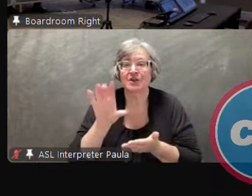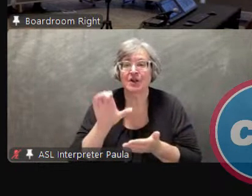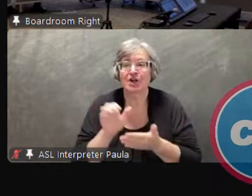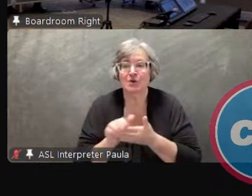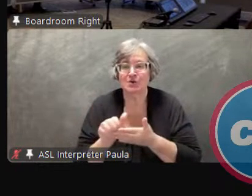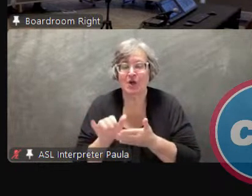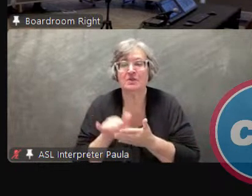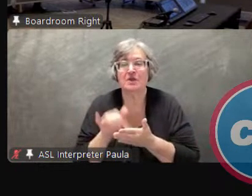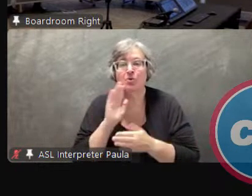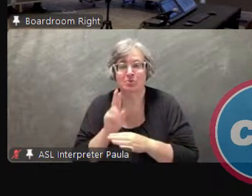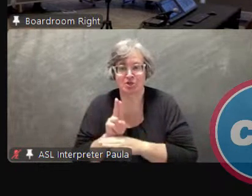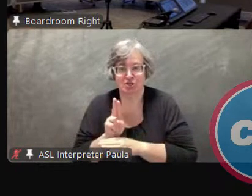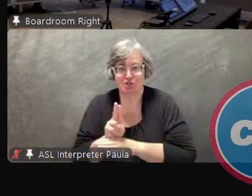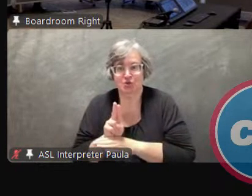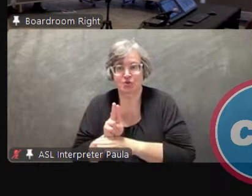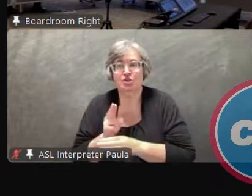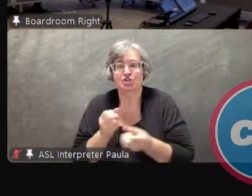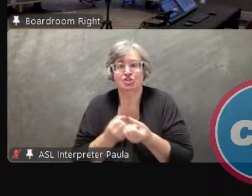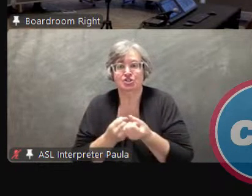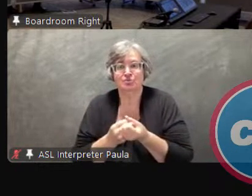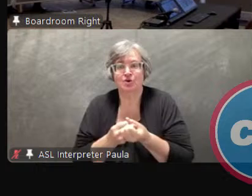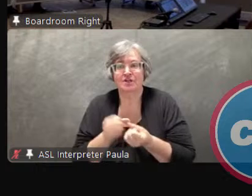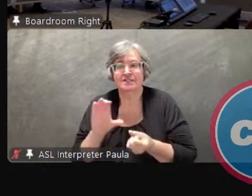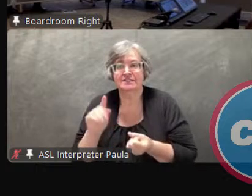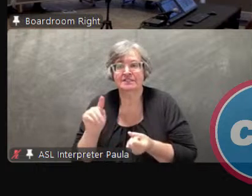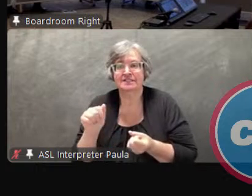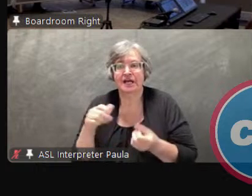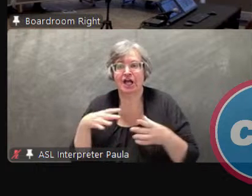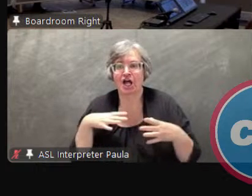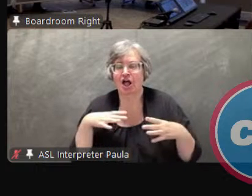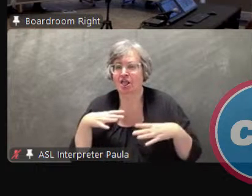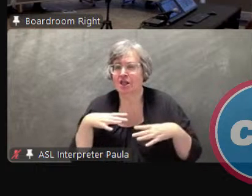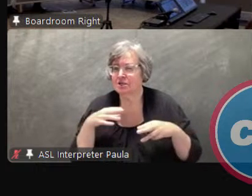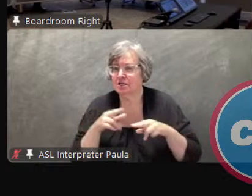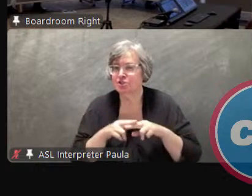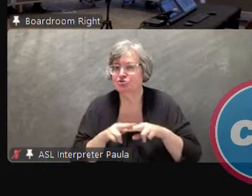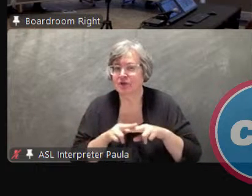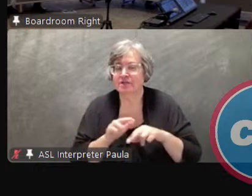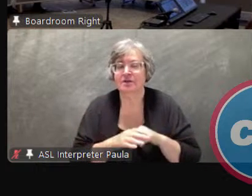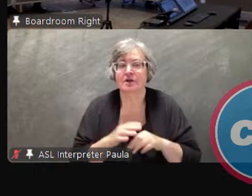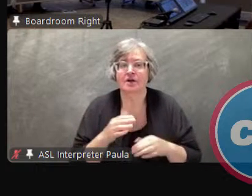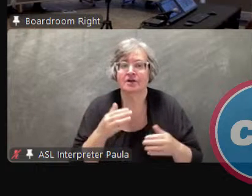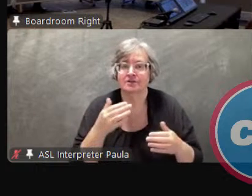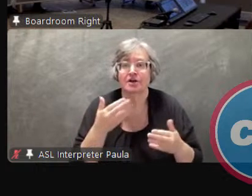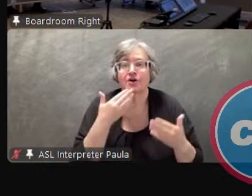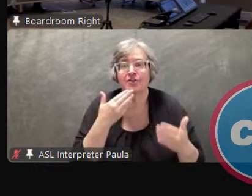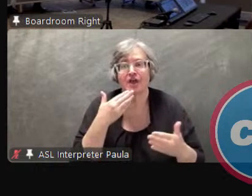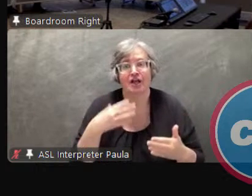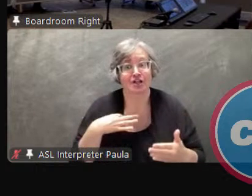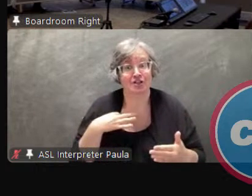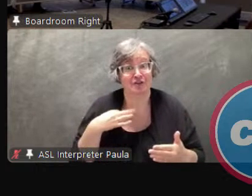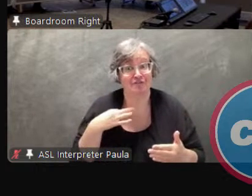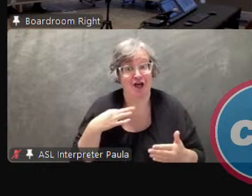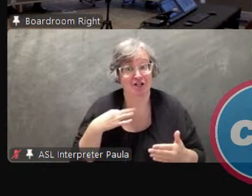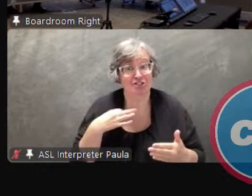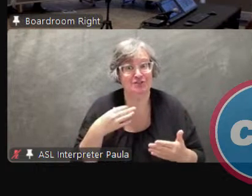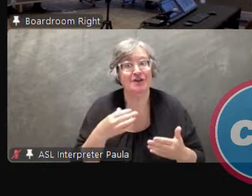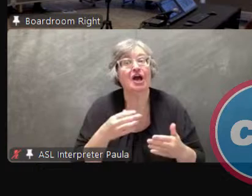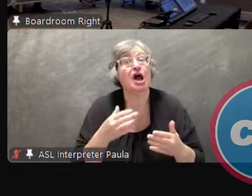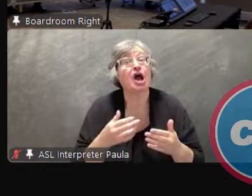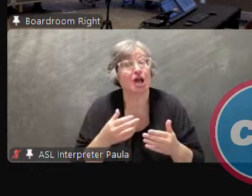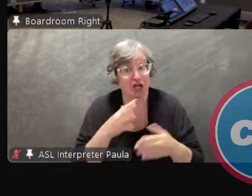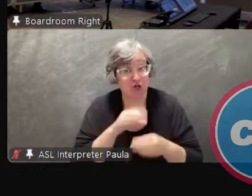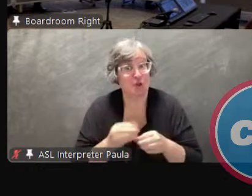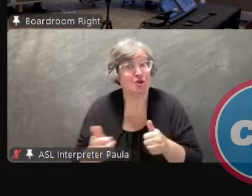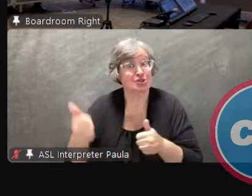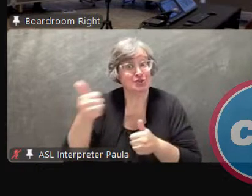support CTA's holiday train. I'd like to thank the staff that volunteered to sit in the dunk tank, including several of our chiefs.